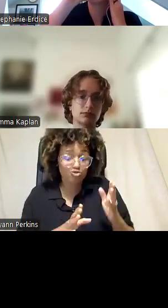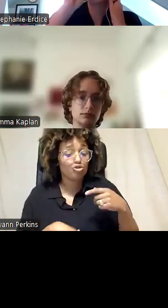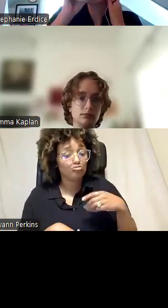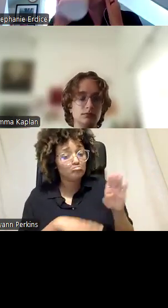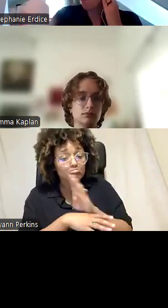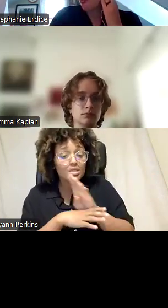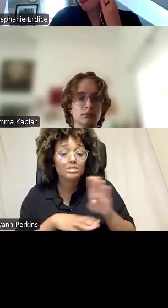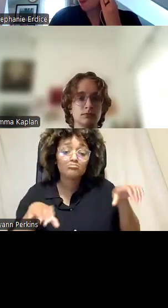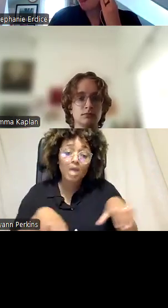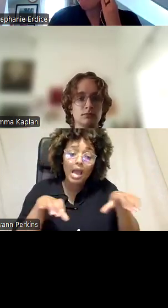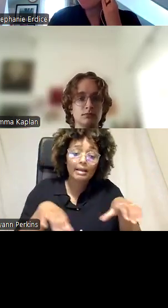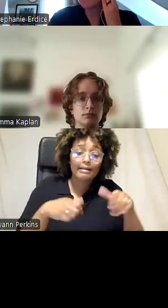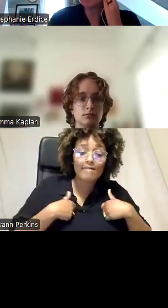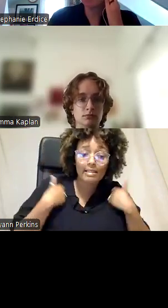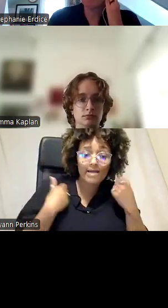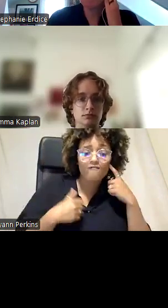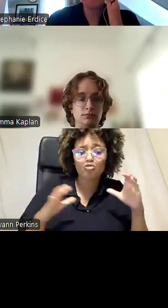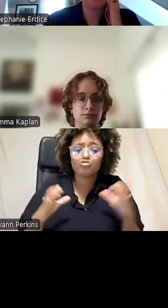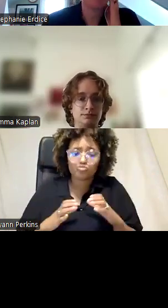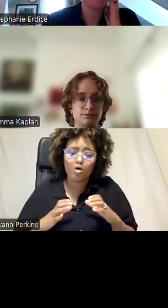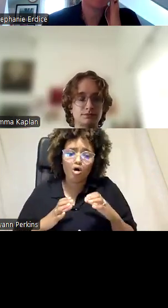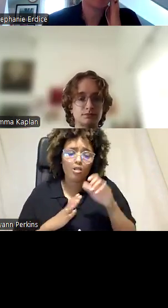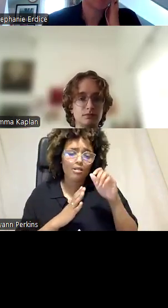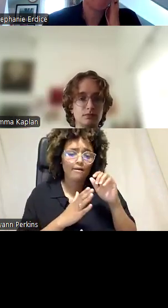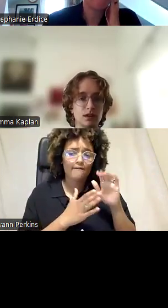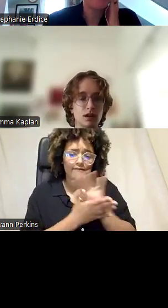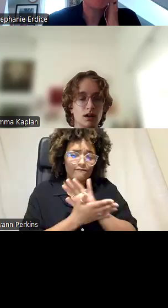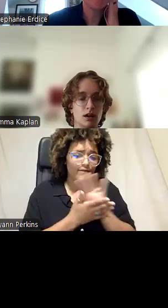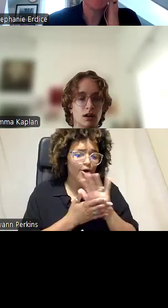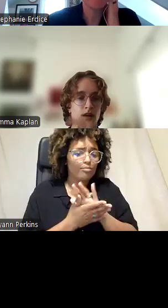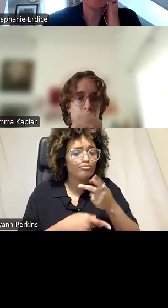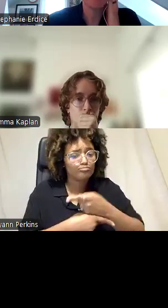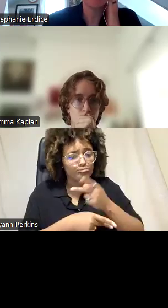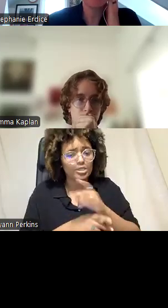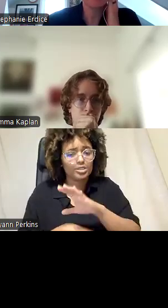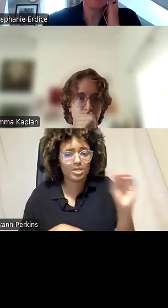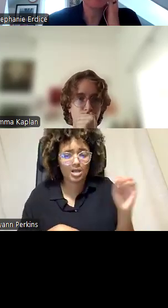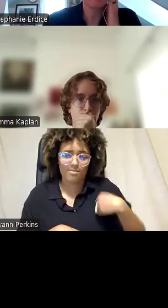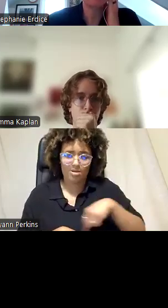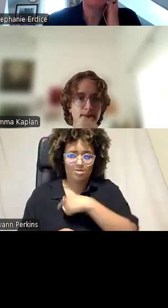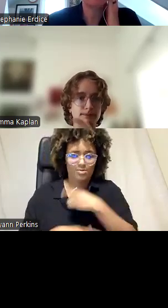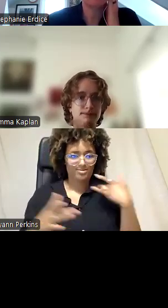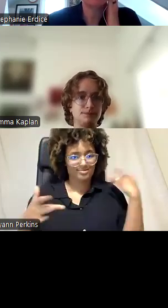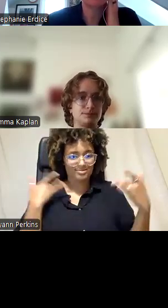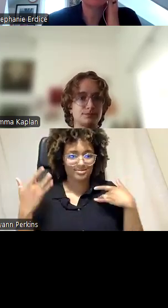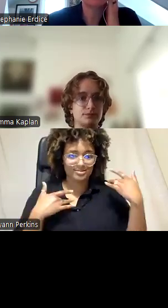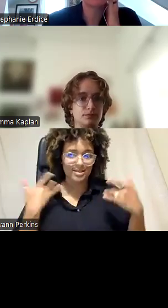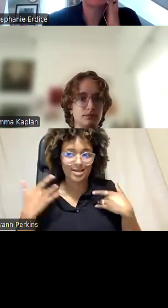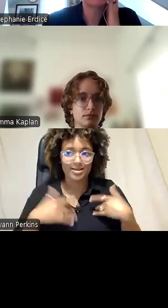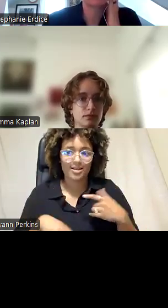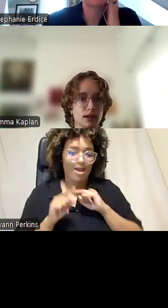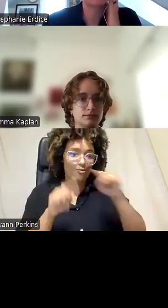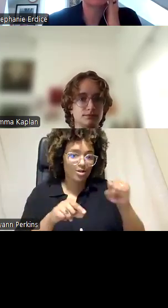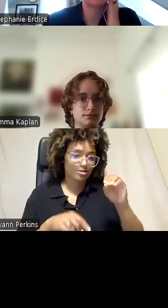life for a small film production company, and it was exciting stuff. We were shortlisted for the Oscars. I went to the Oscars, to the